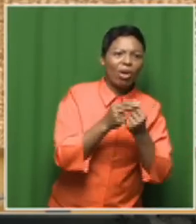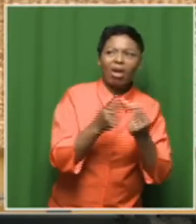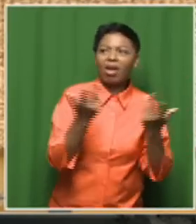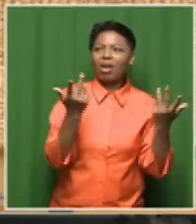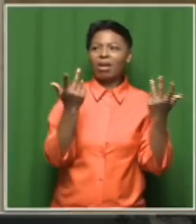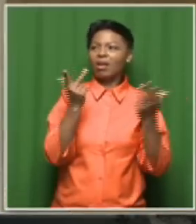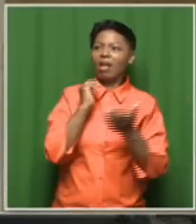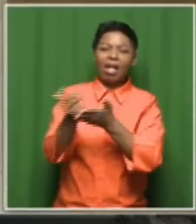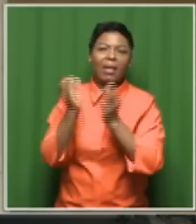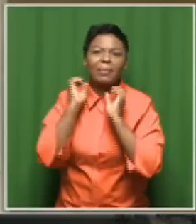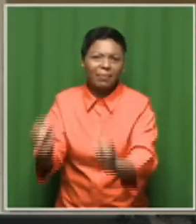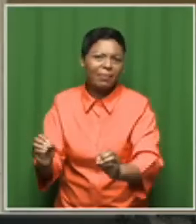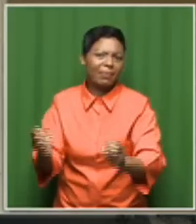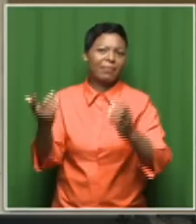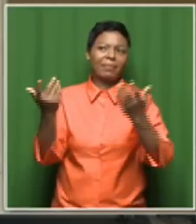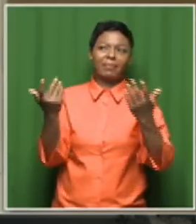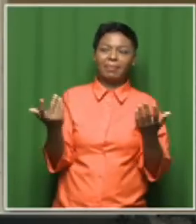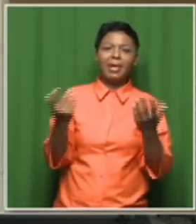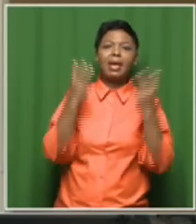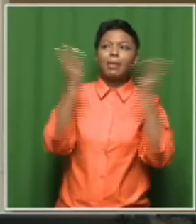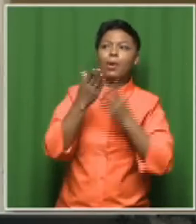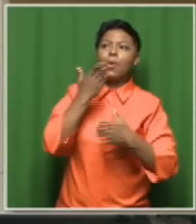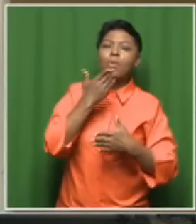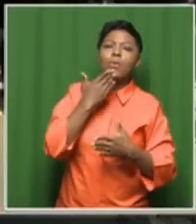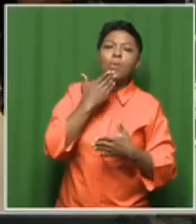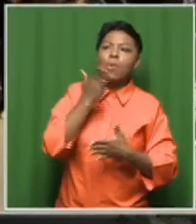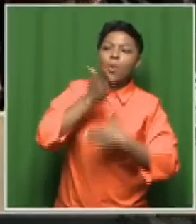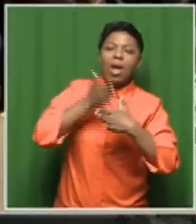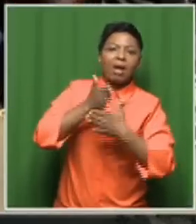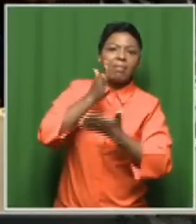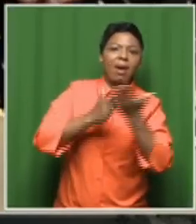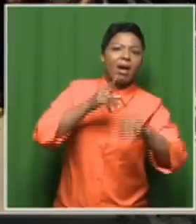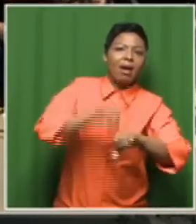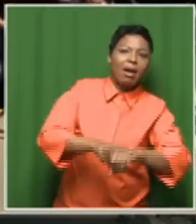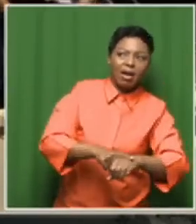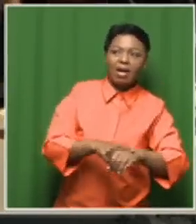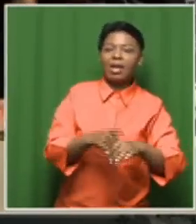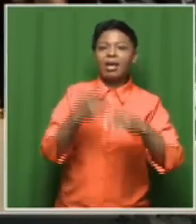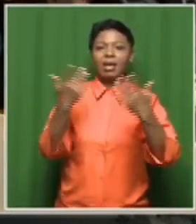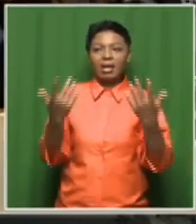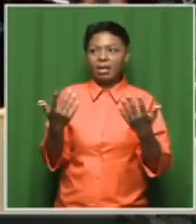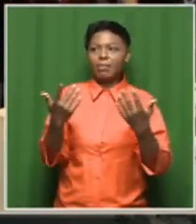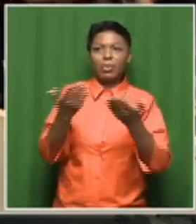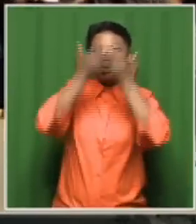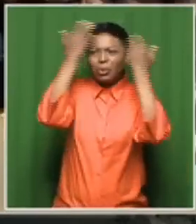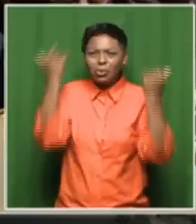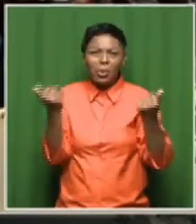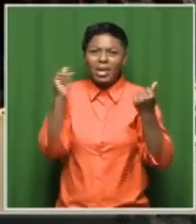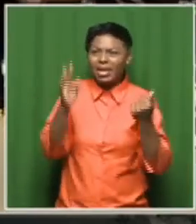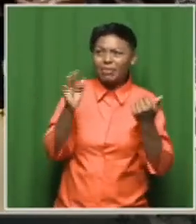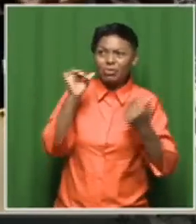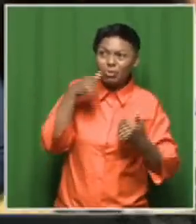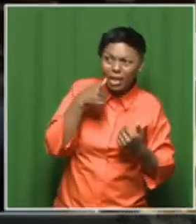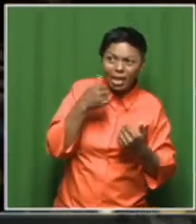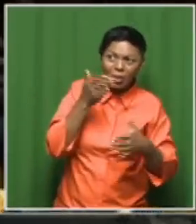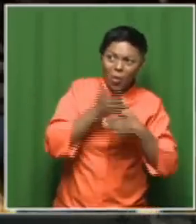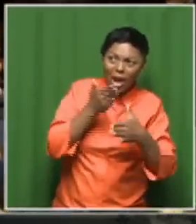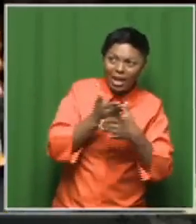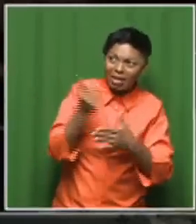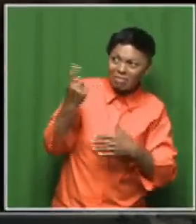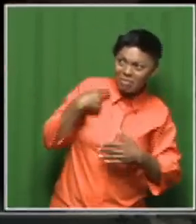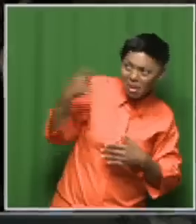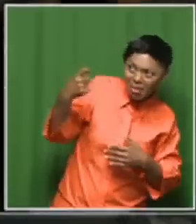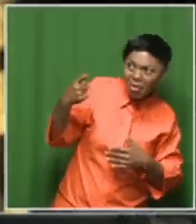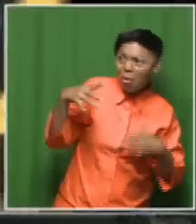casual workers, those people who may even work on 0 hours, not even know if they have a job today or tomorrow for an hour or 2